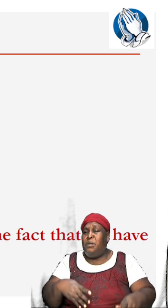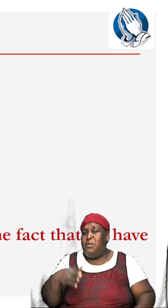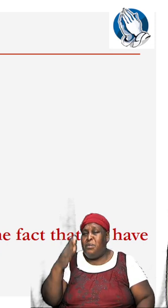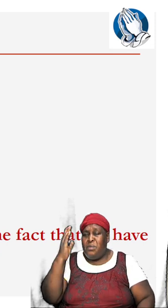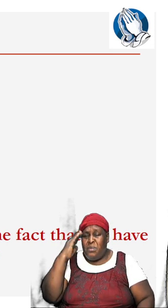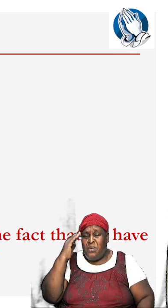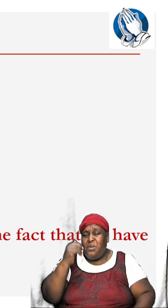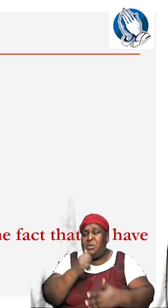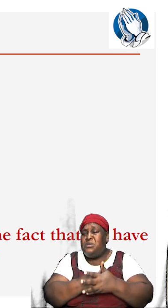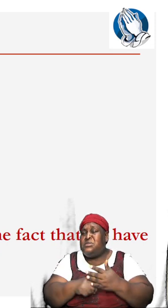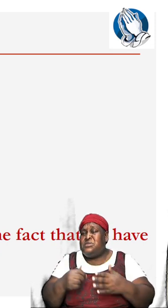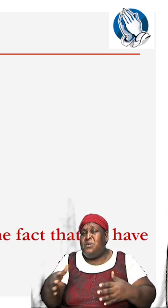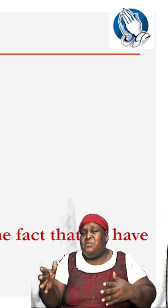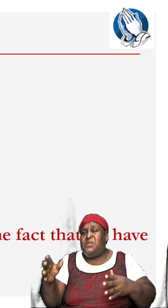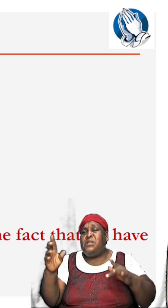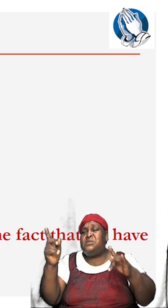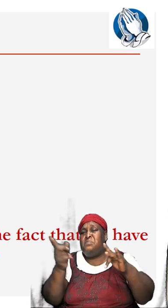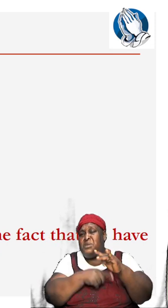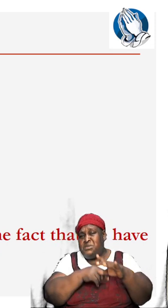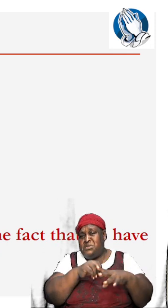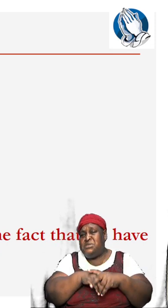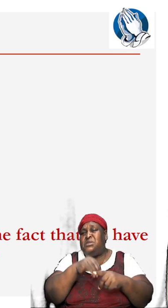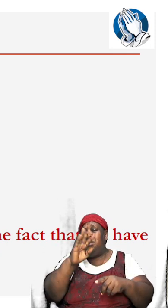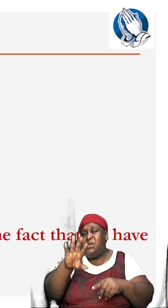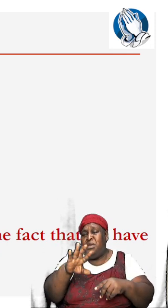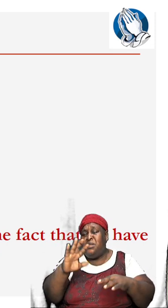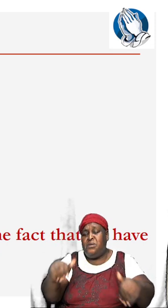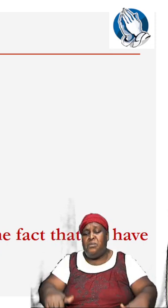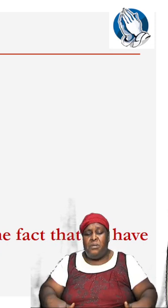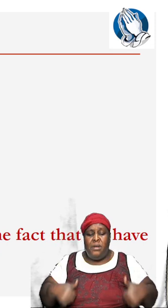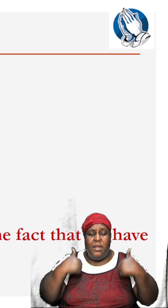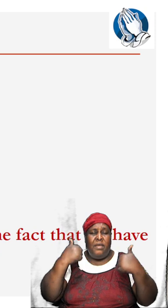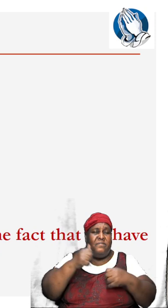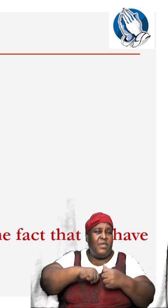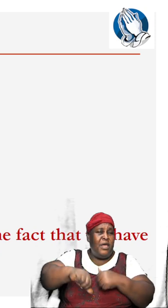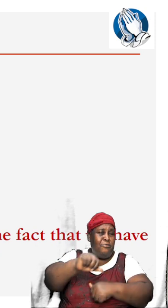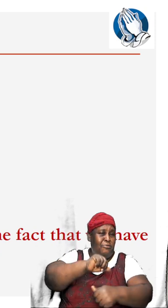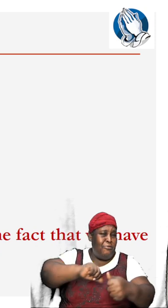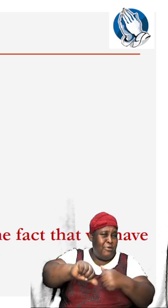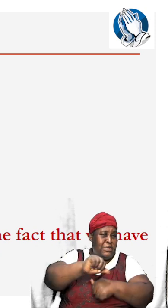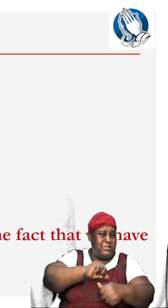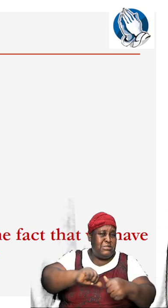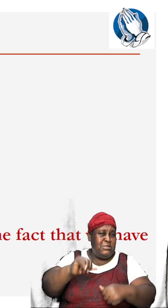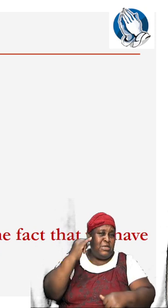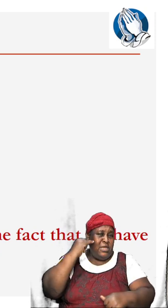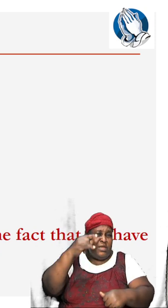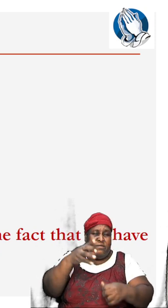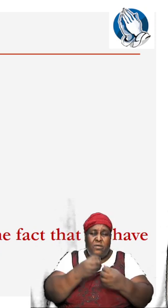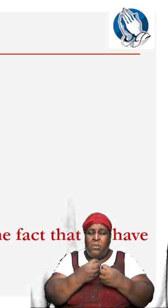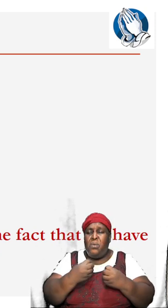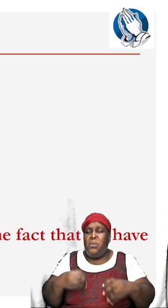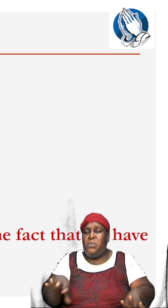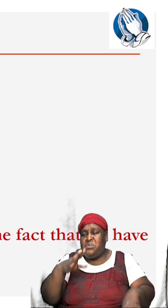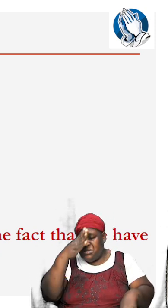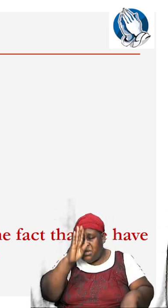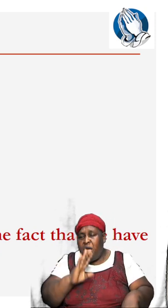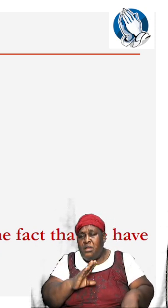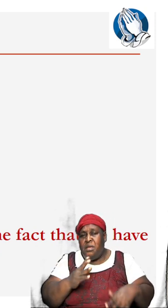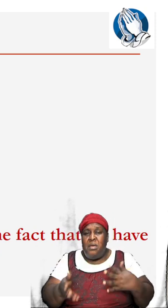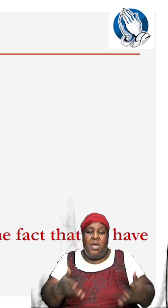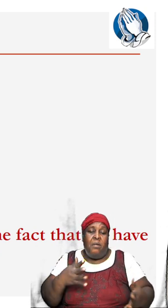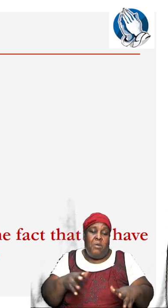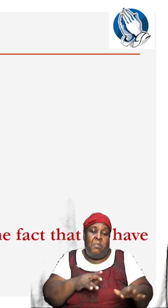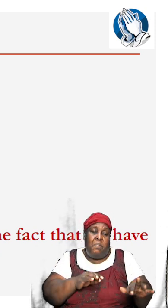is something that is missing in your life, the anointing. If you lose God, you might be able to still